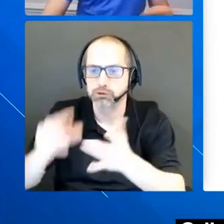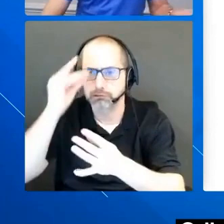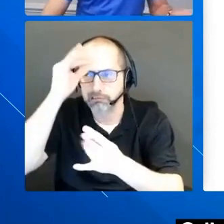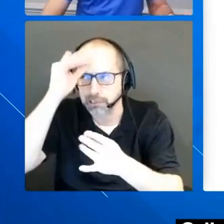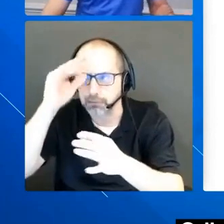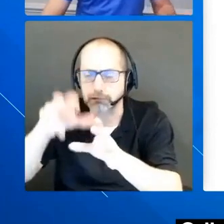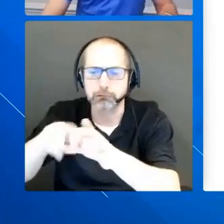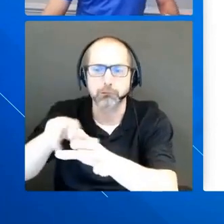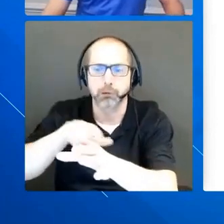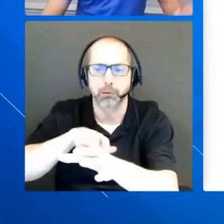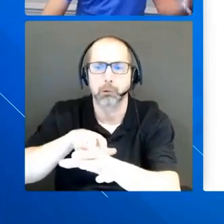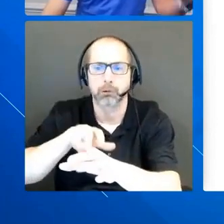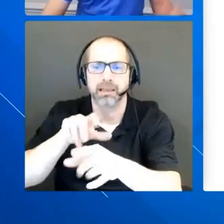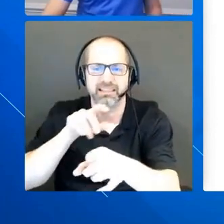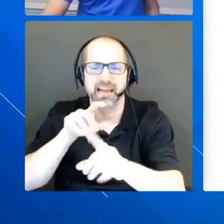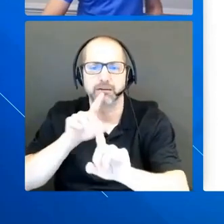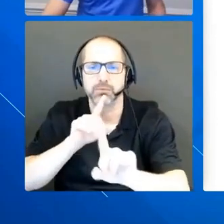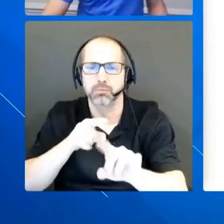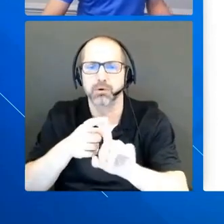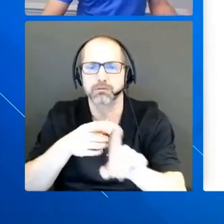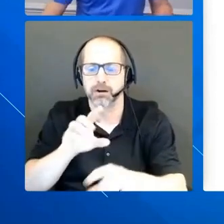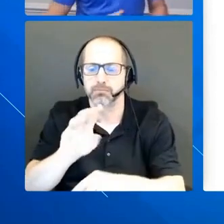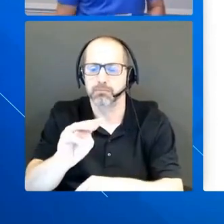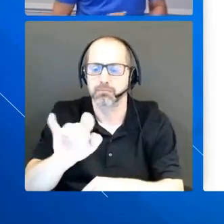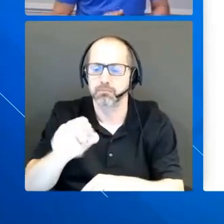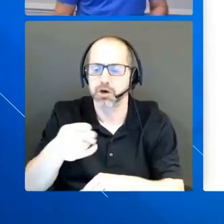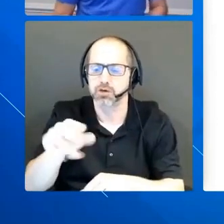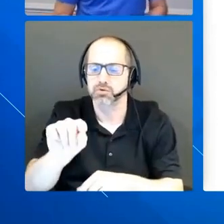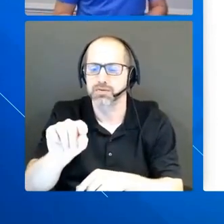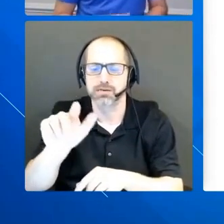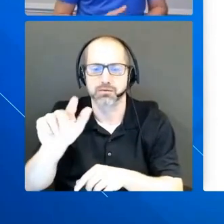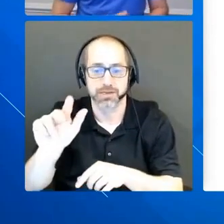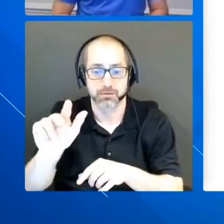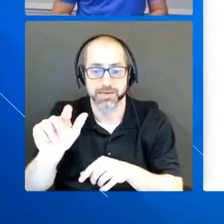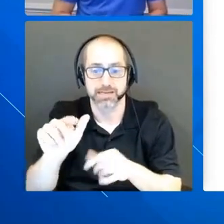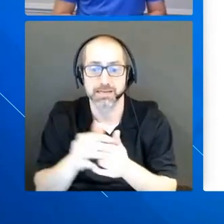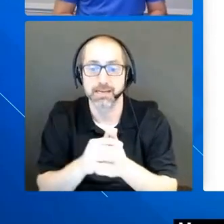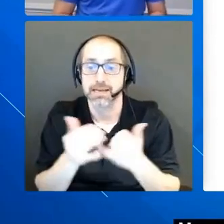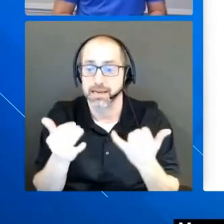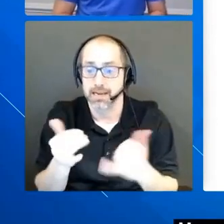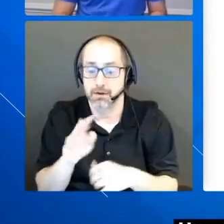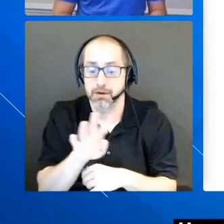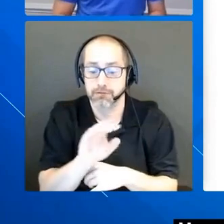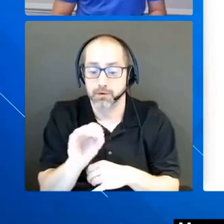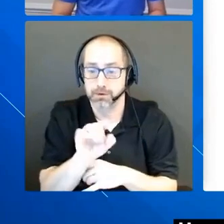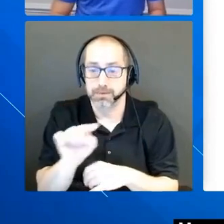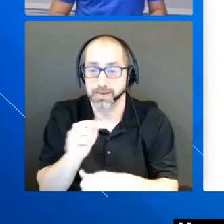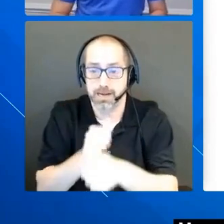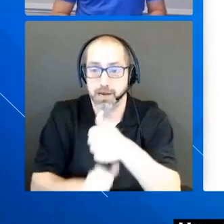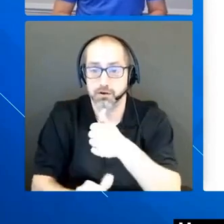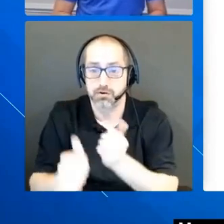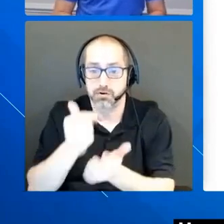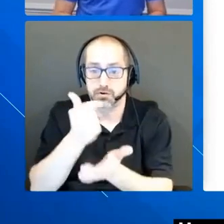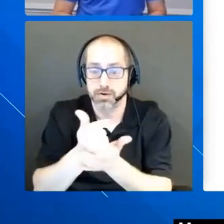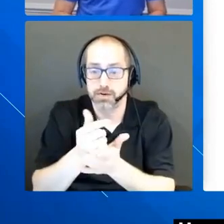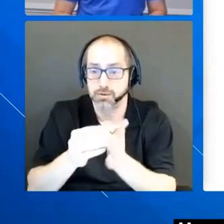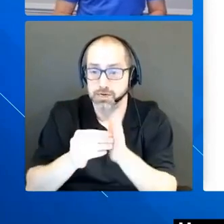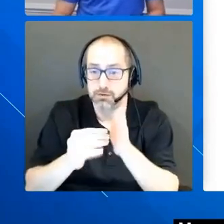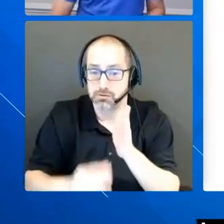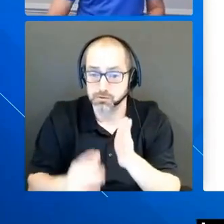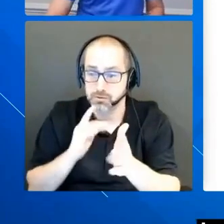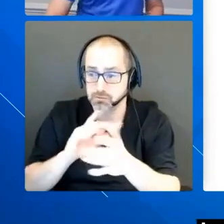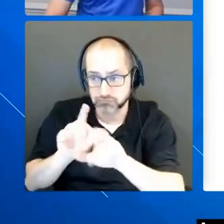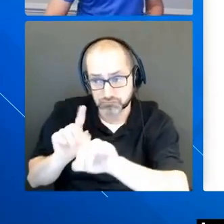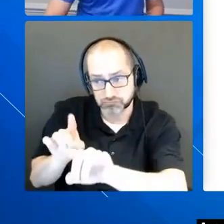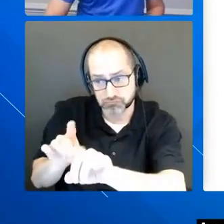report is from March 2023, so this is now. 40% of undergrad students currently enrolled had considered dropping out